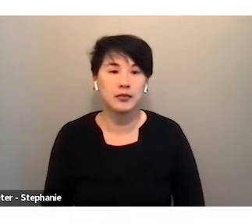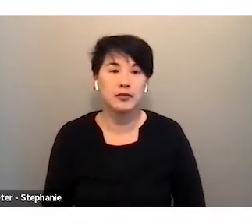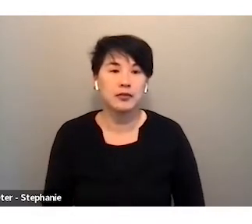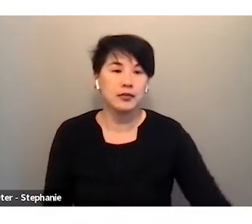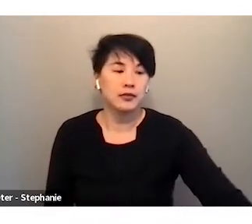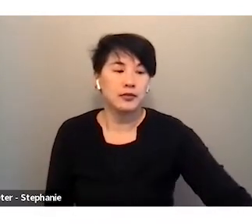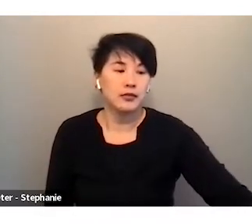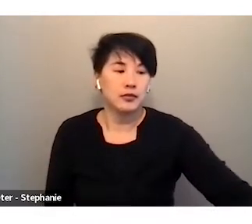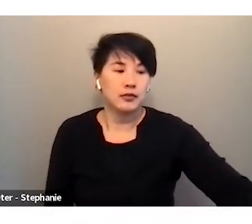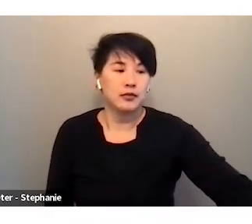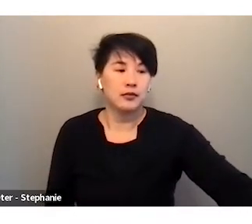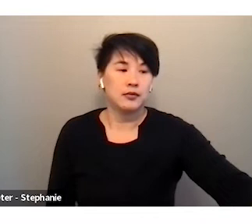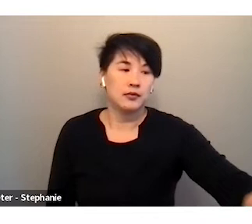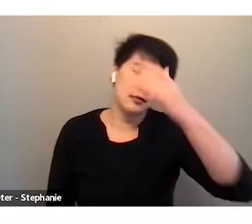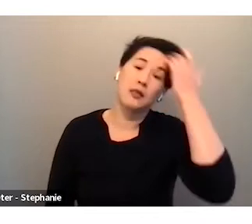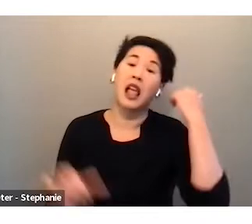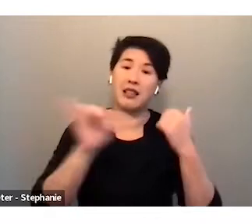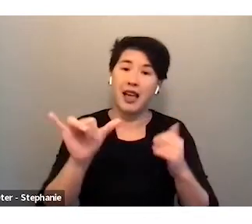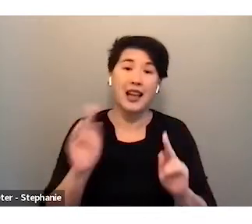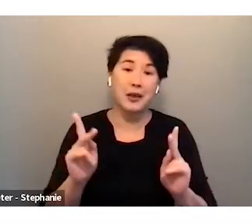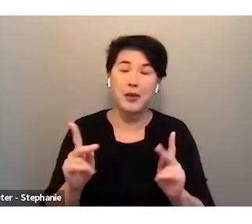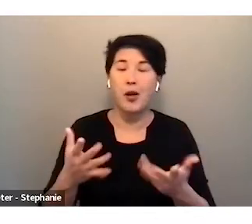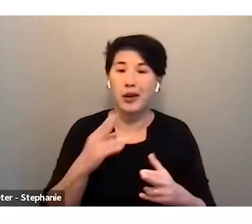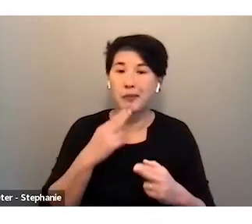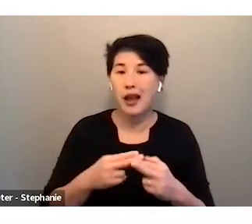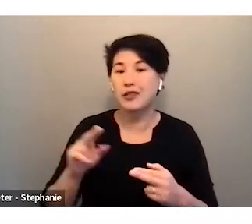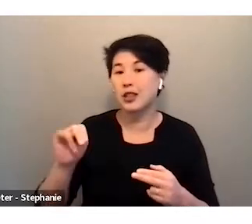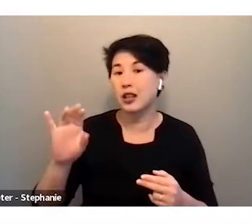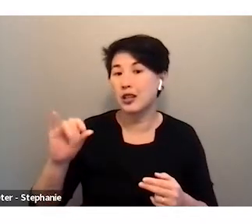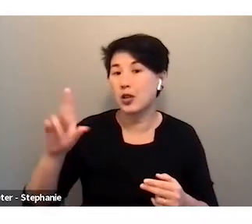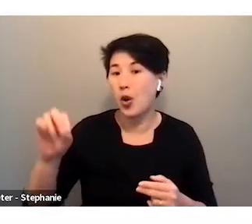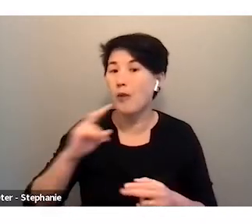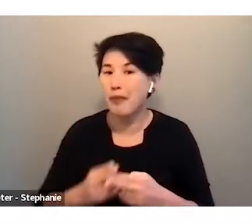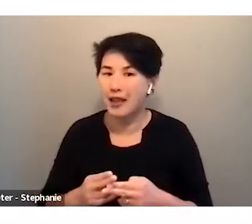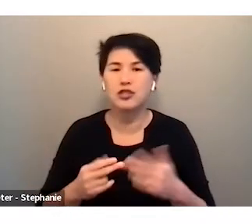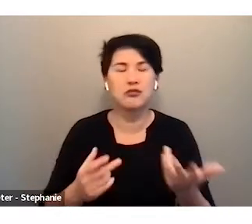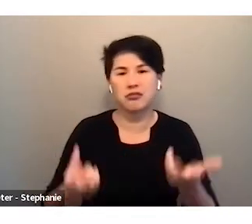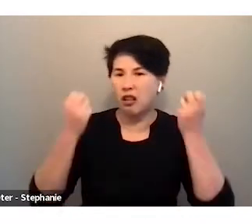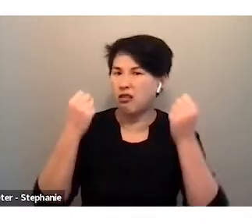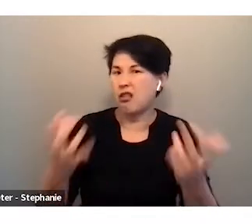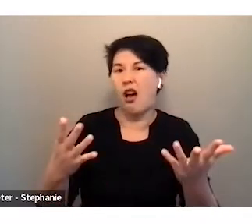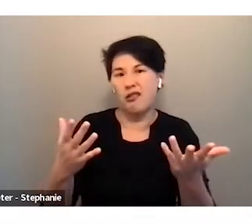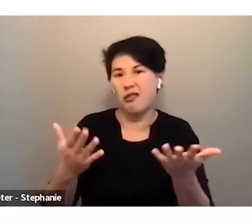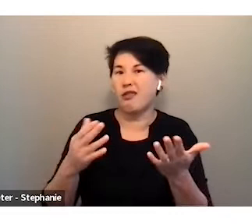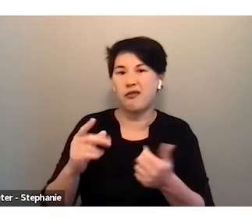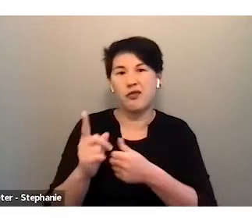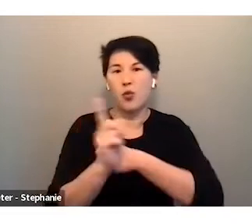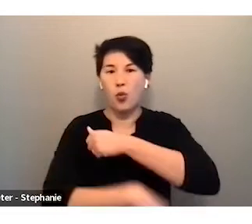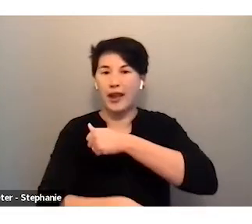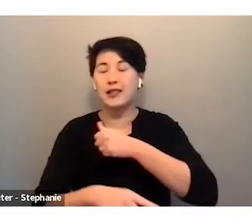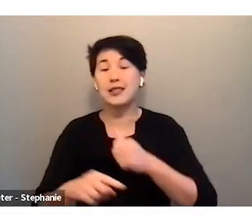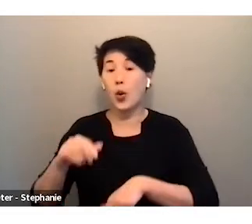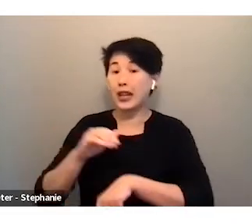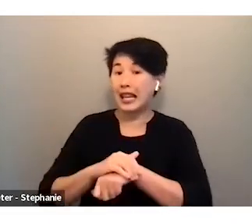So as mentioned earlier, Nicole mentioned, and other guys have mentioned, there's a lot of waste. And in England,